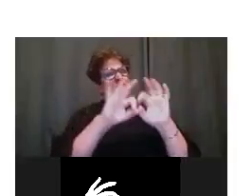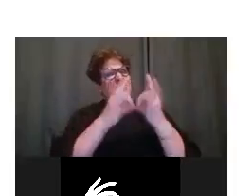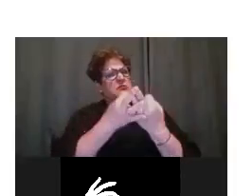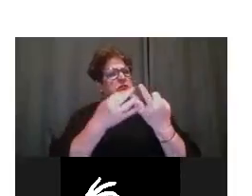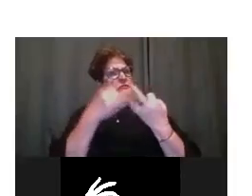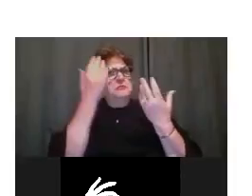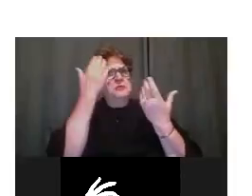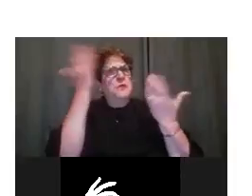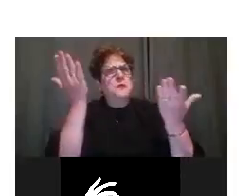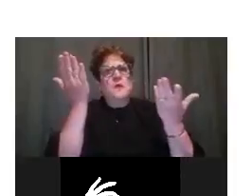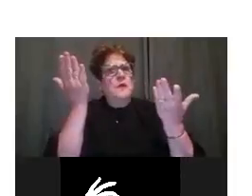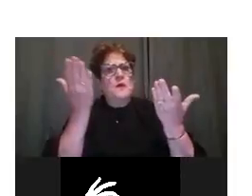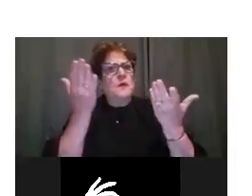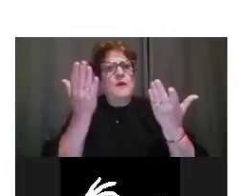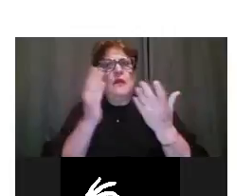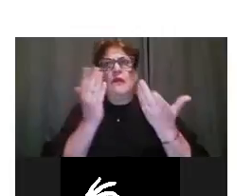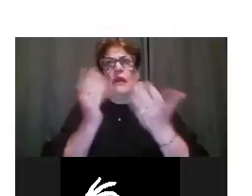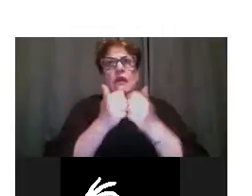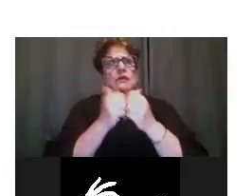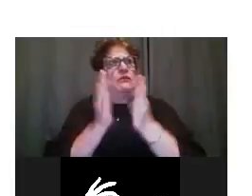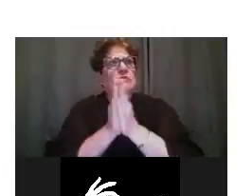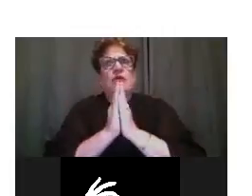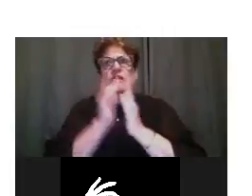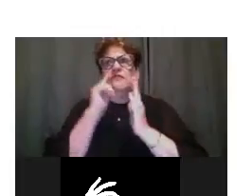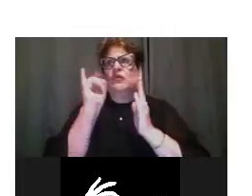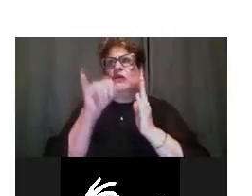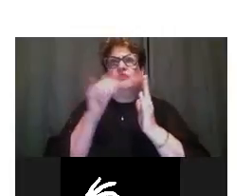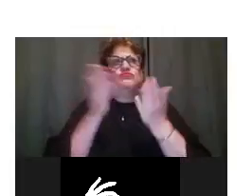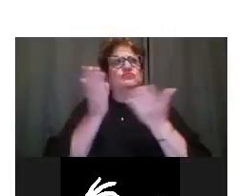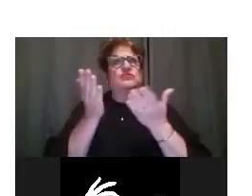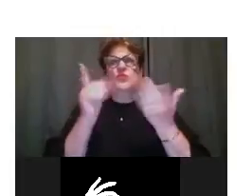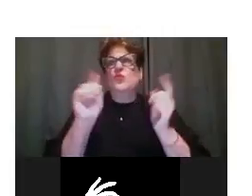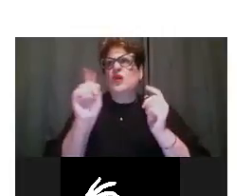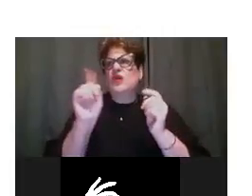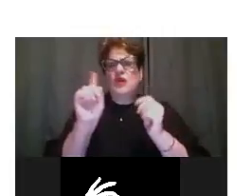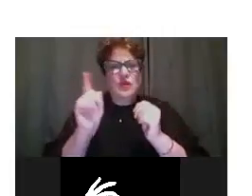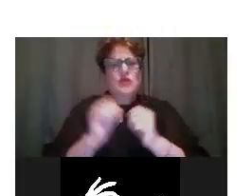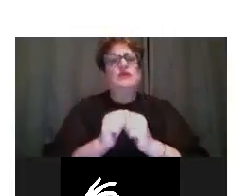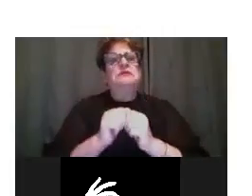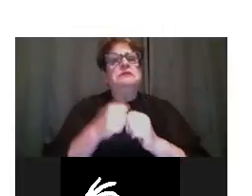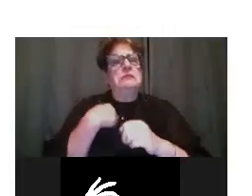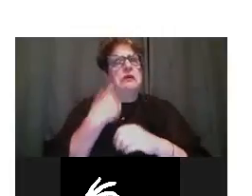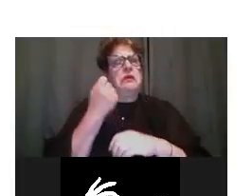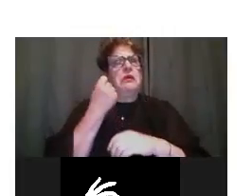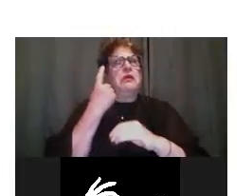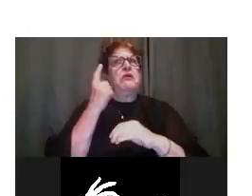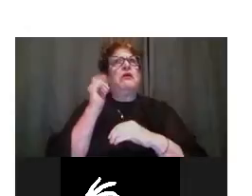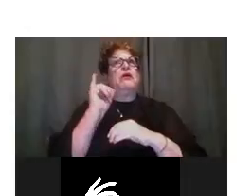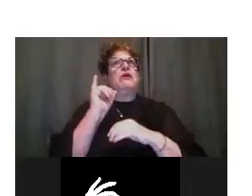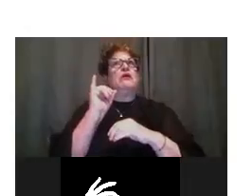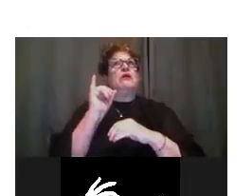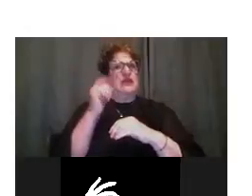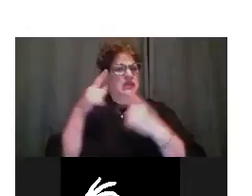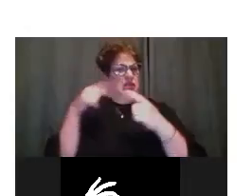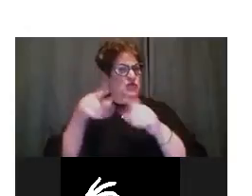and knowing how to request that service. So one of the things that today I became aware of during the meeting